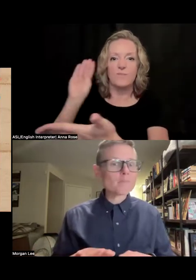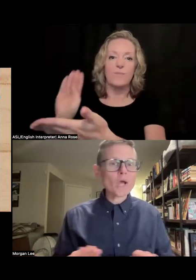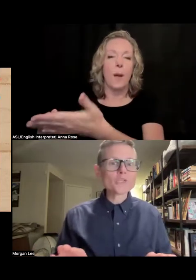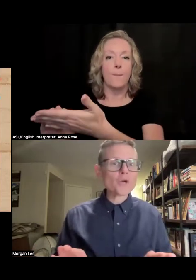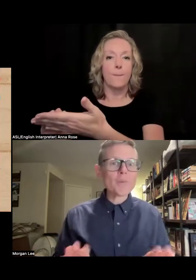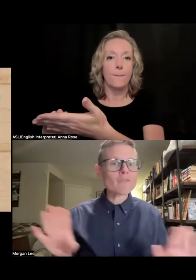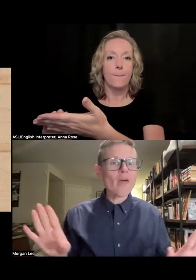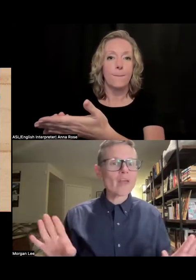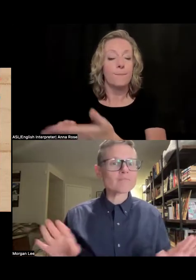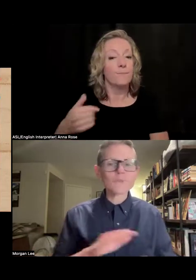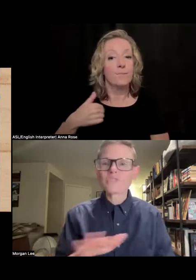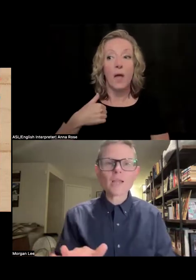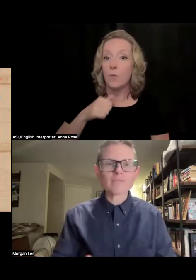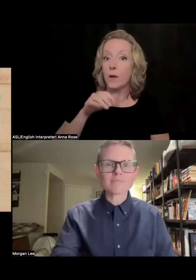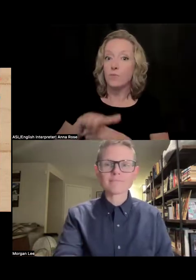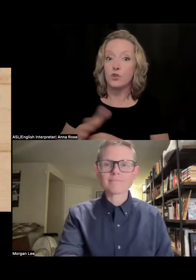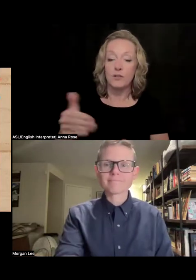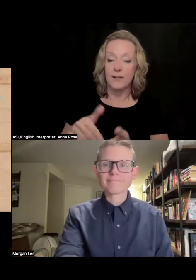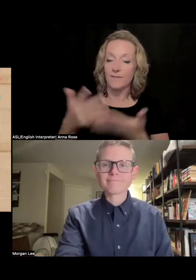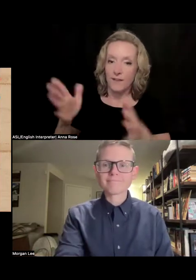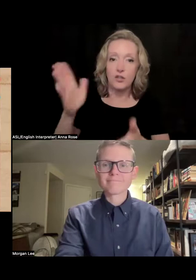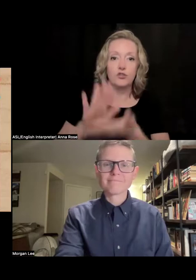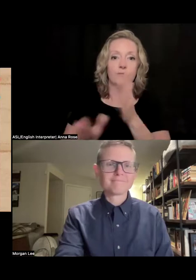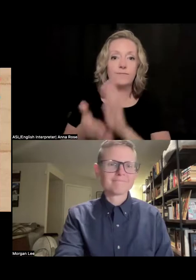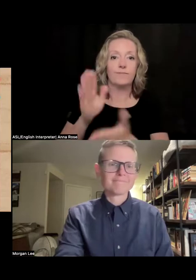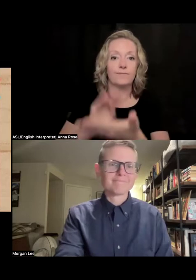not pressure him after that. It was done.